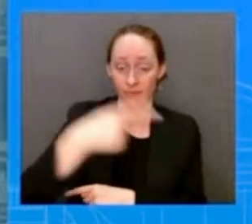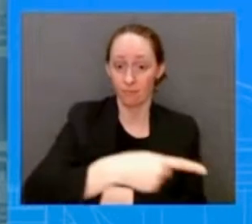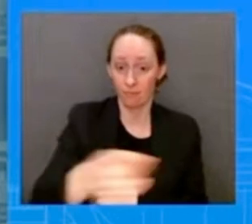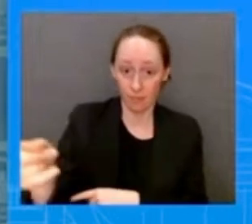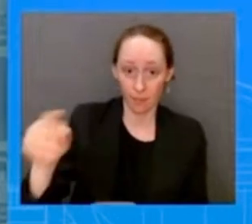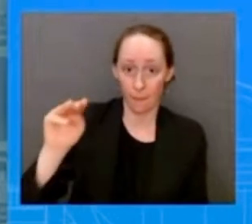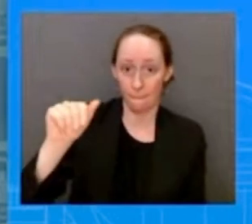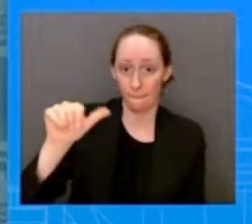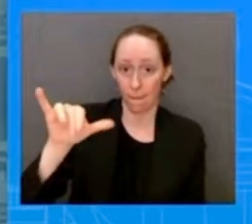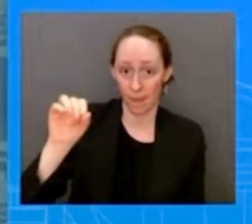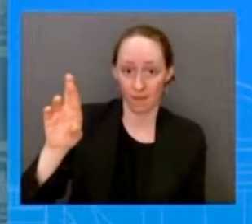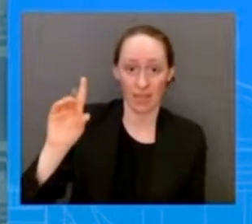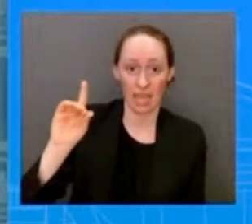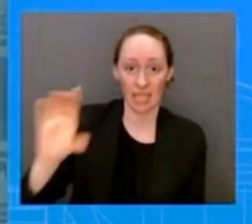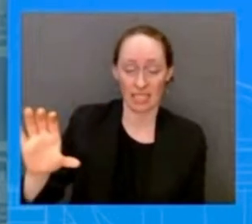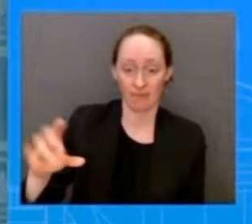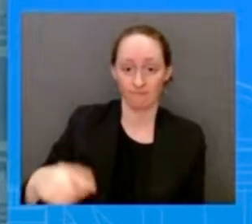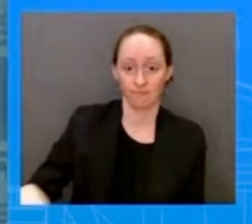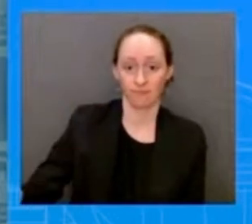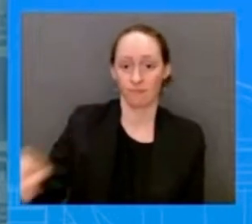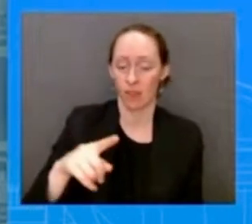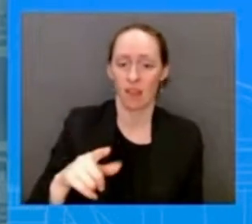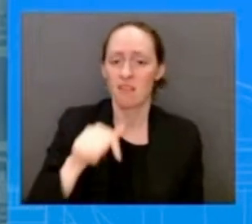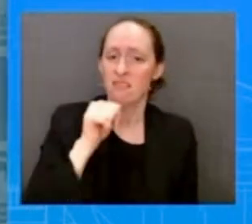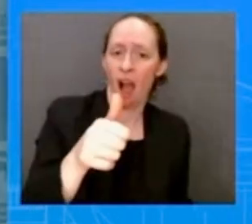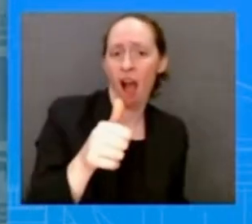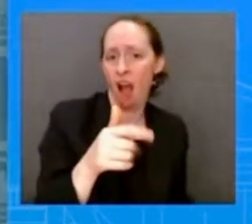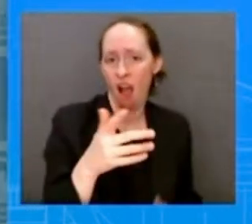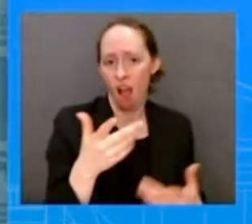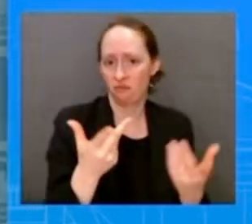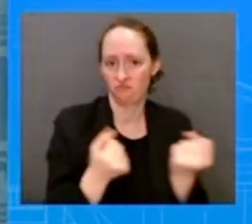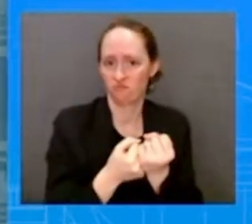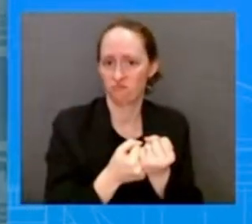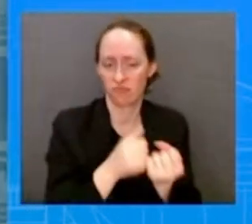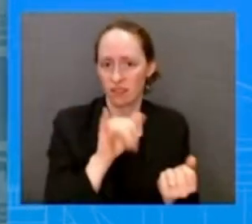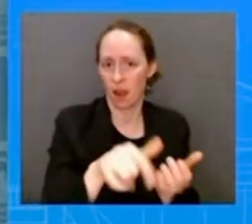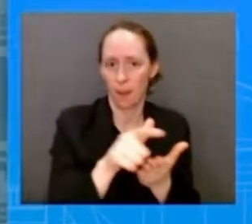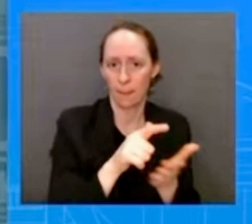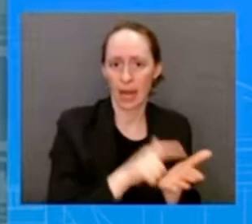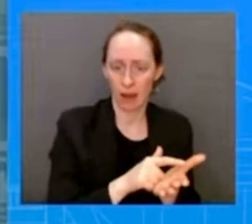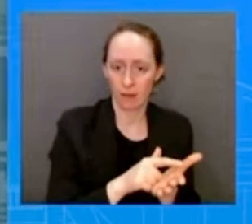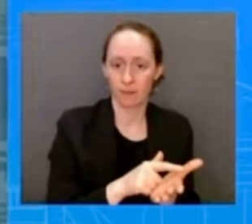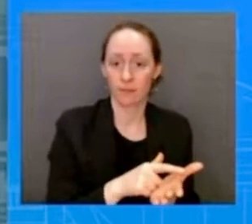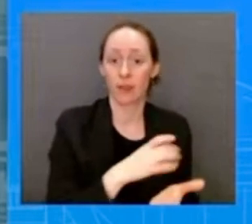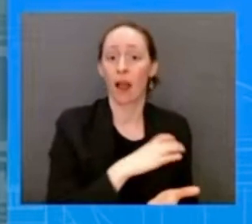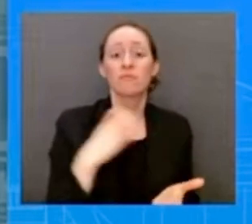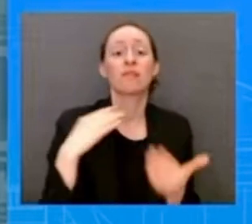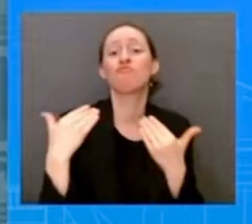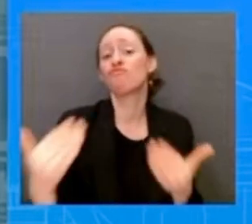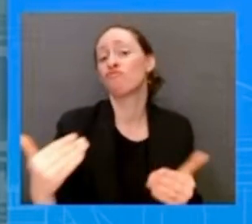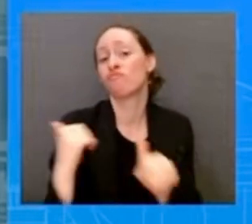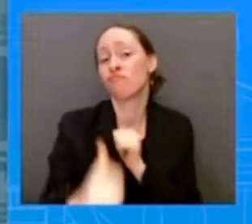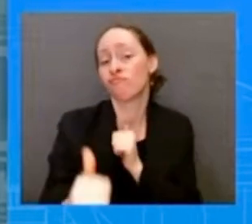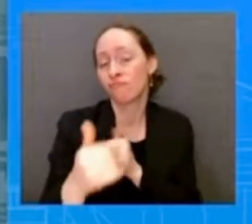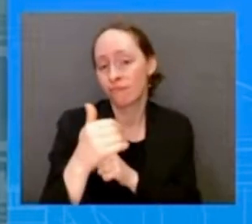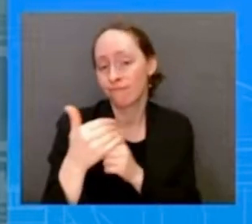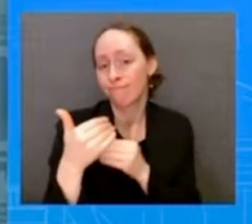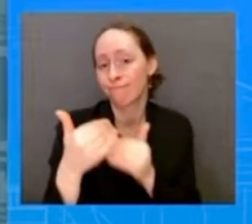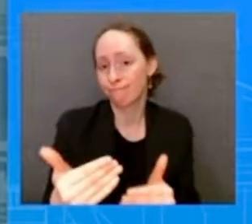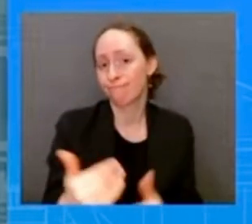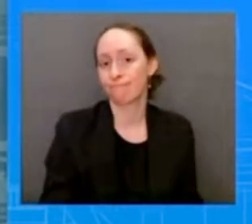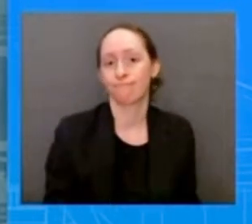forward but the president feels very strongly on this. He feels that we need to make sure that all communities, including